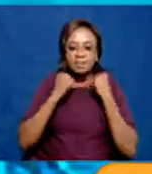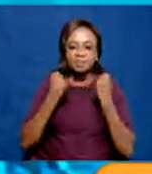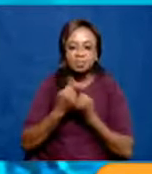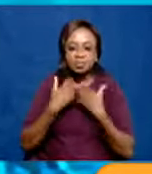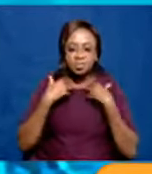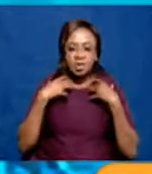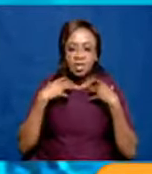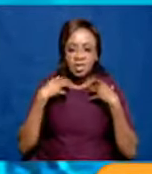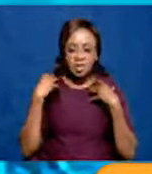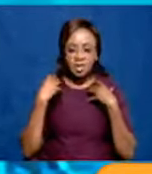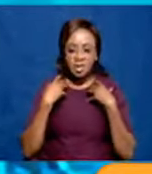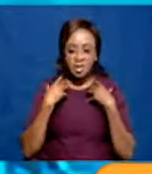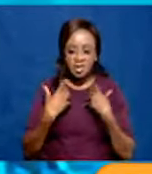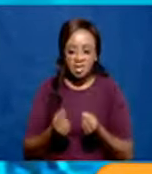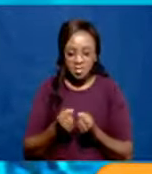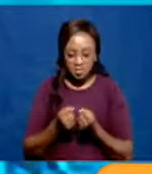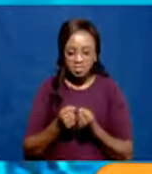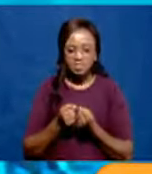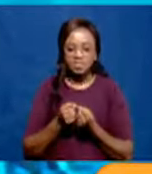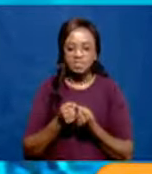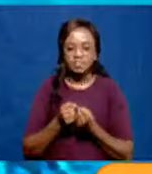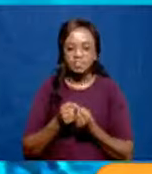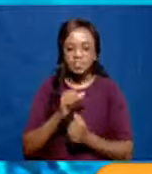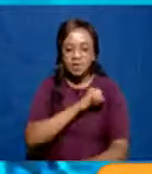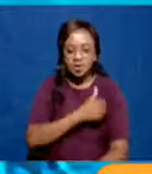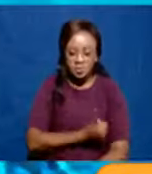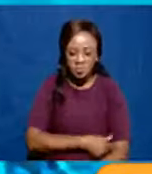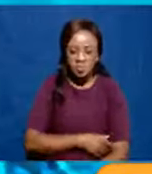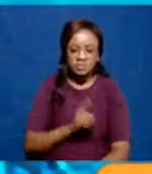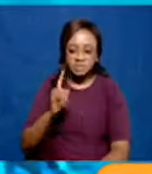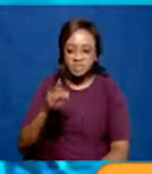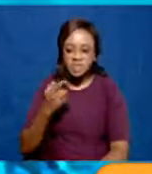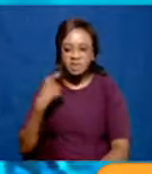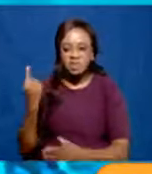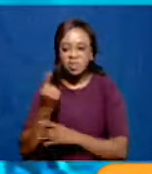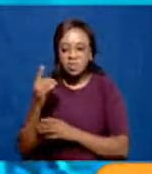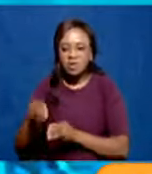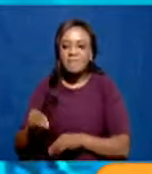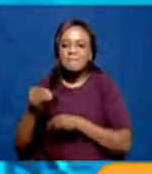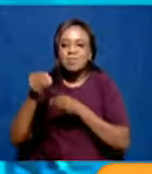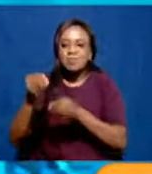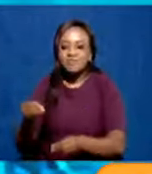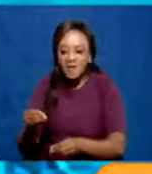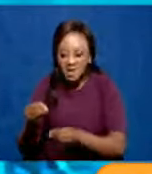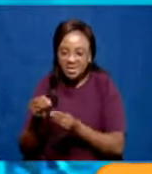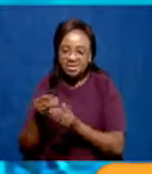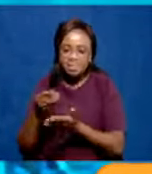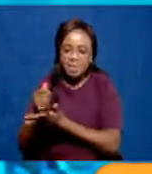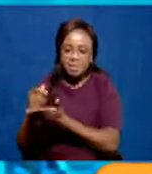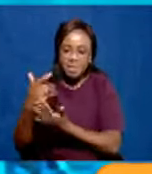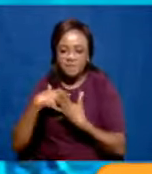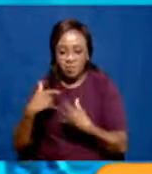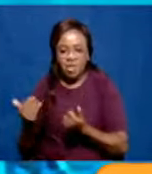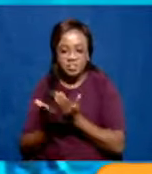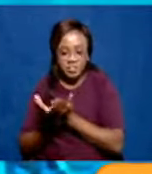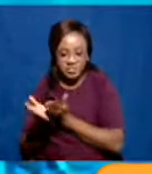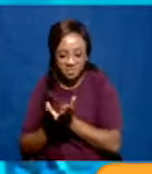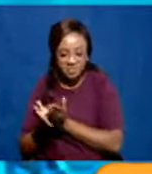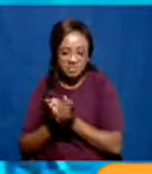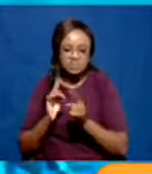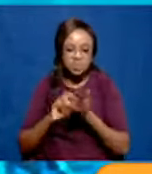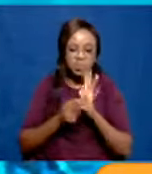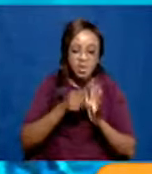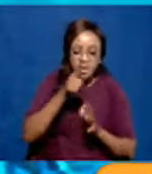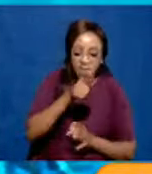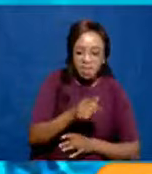business of paying for healthcare. It is important that the healthcare is actually provided in those facilities. That is the reason why even the Social Health Authority on